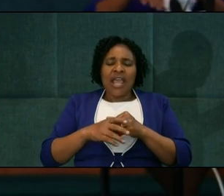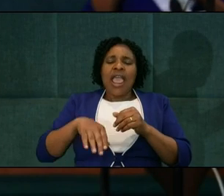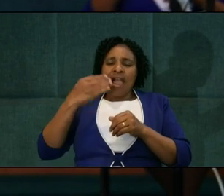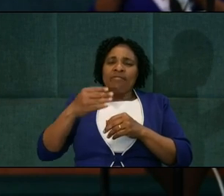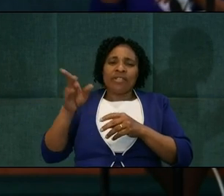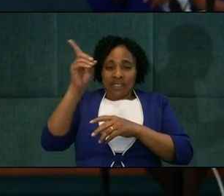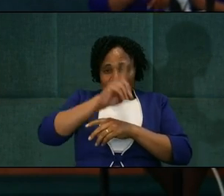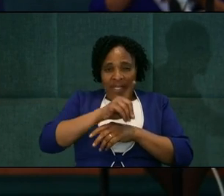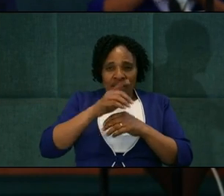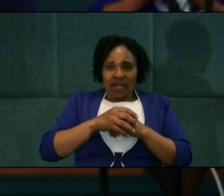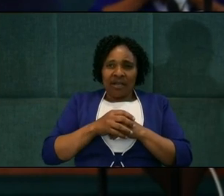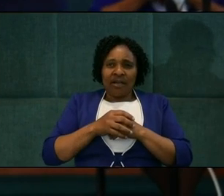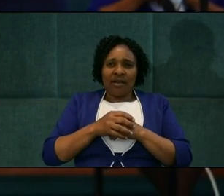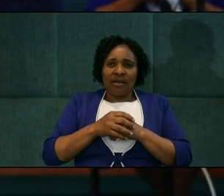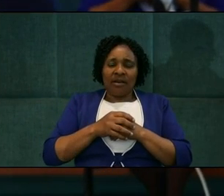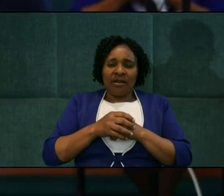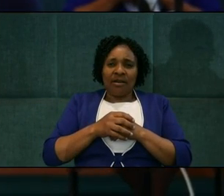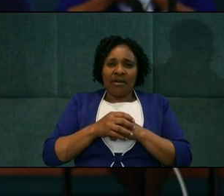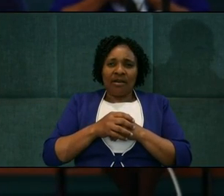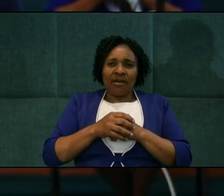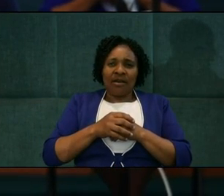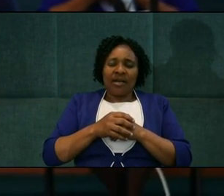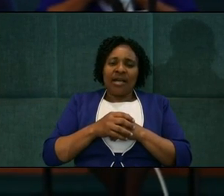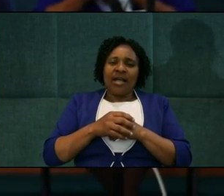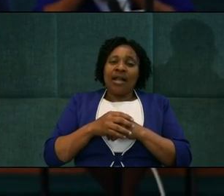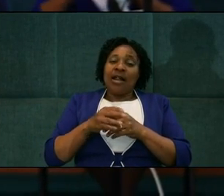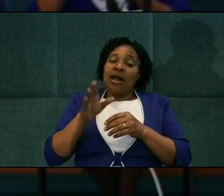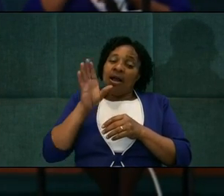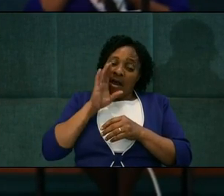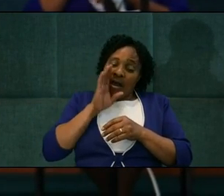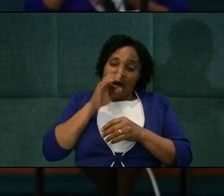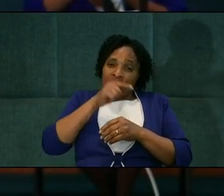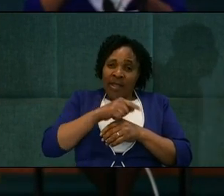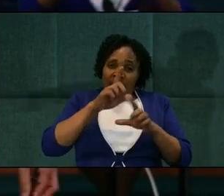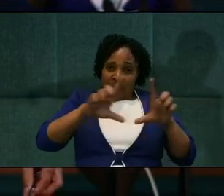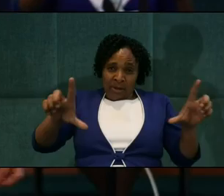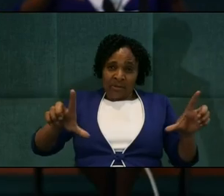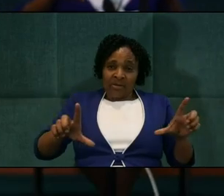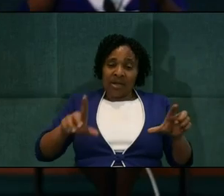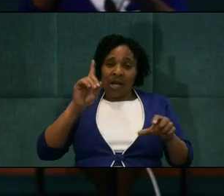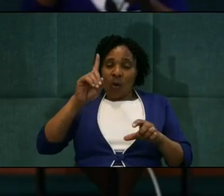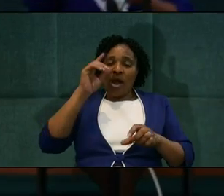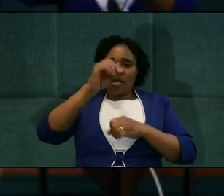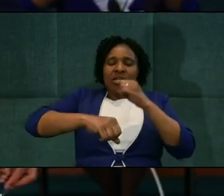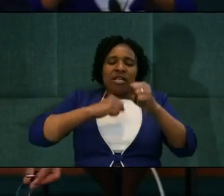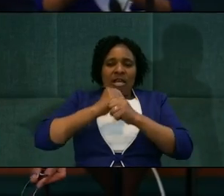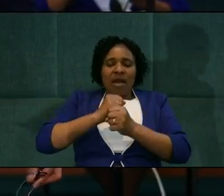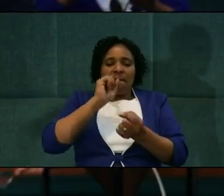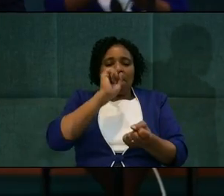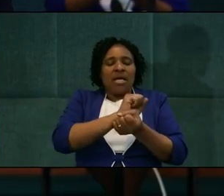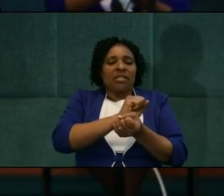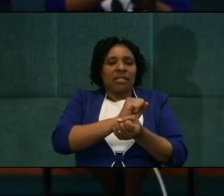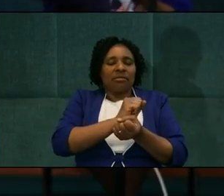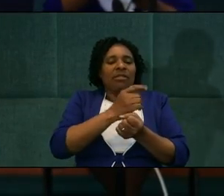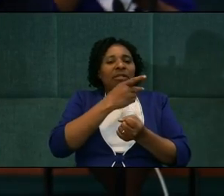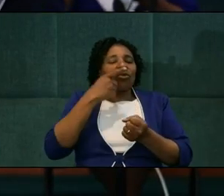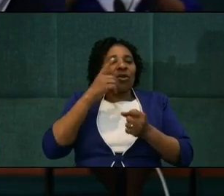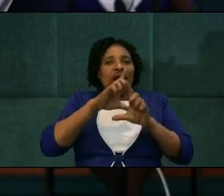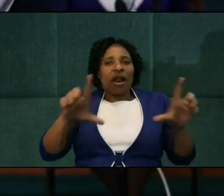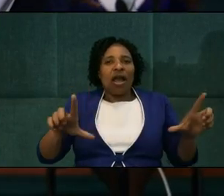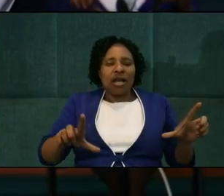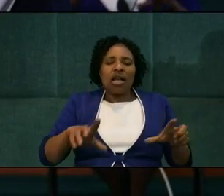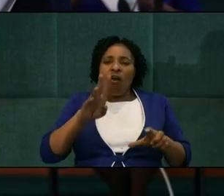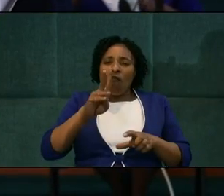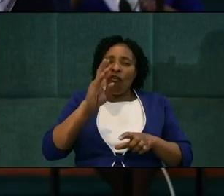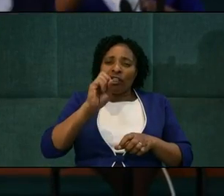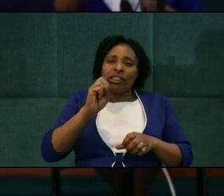day that the spies were in the land spying, I'll give them 1 year punishment in the wilderness. 40 days